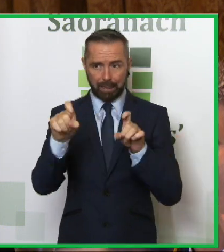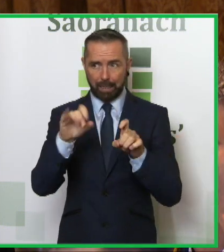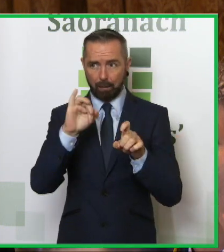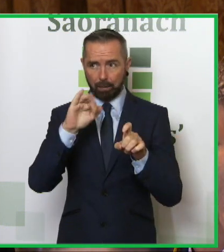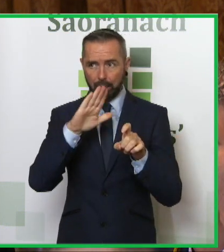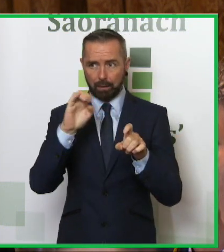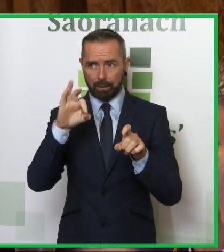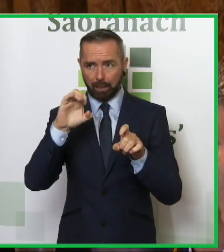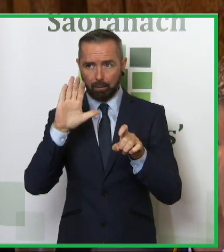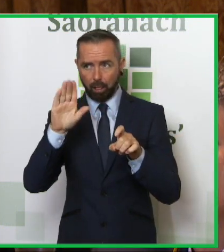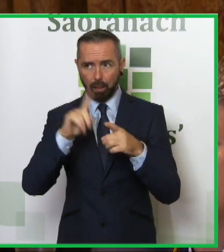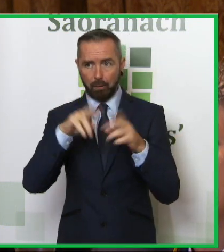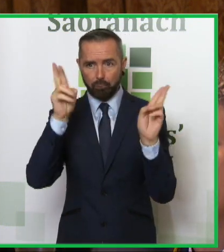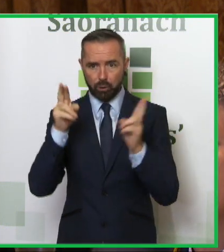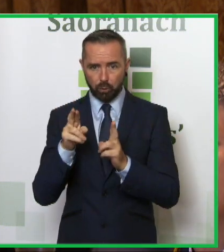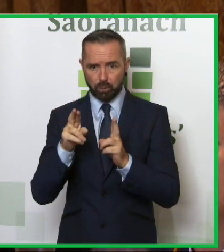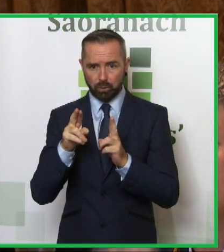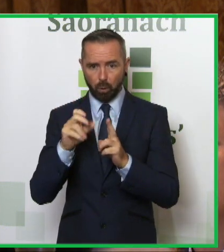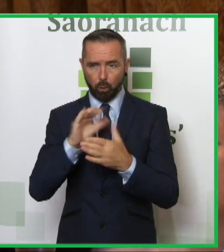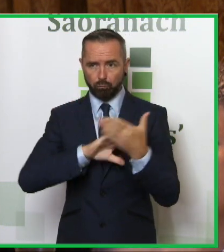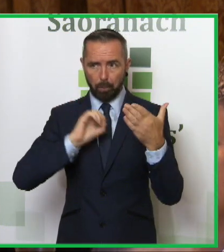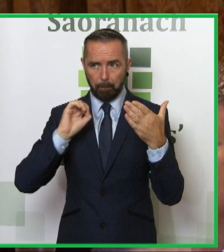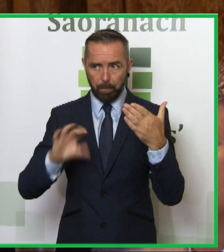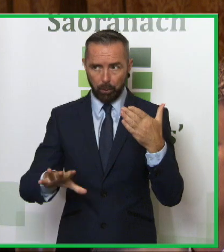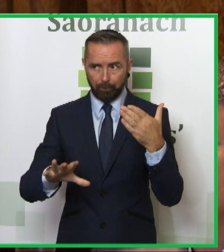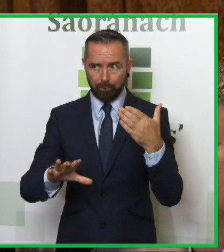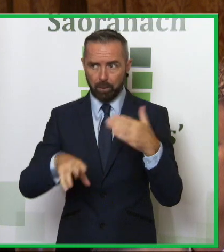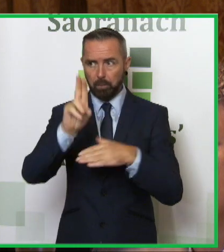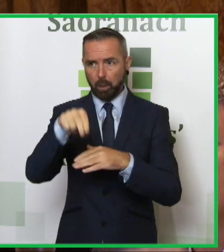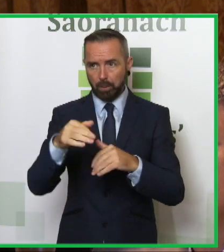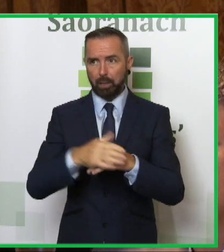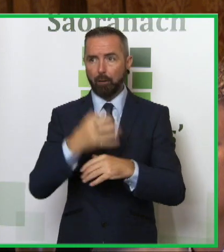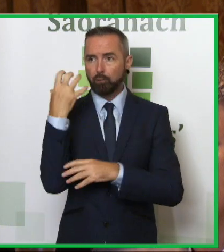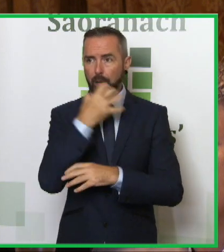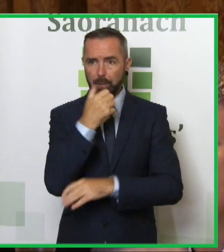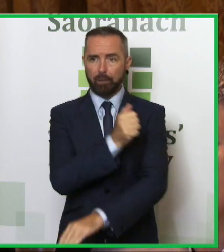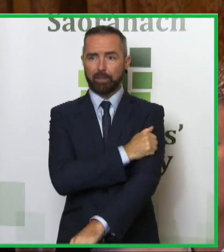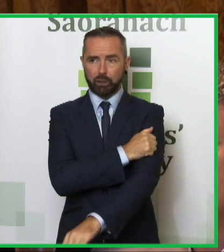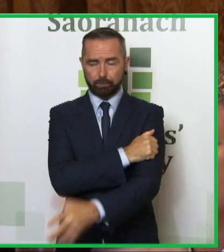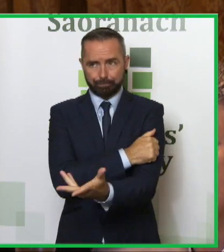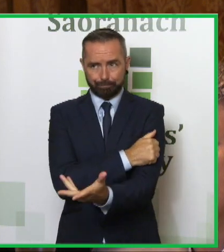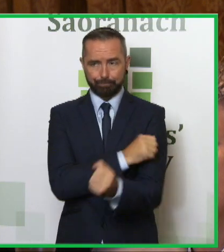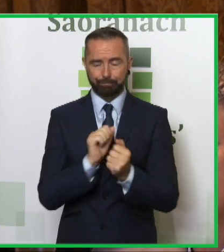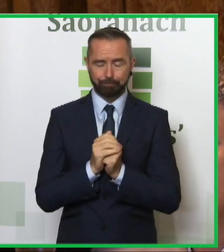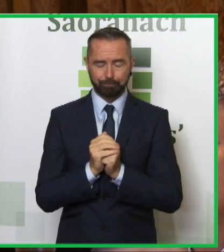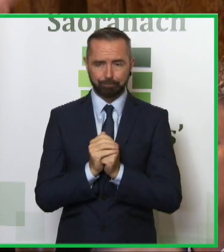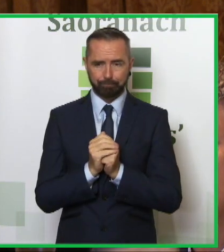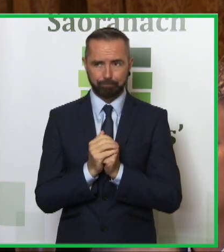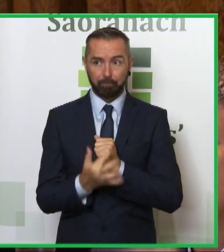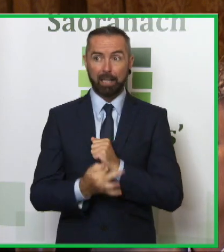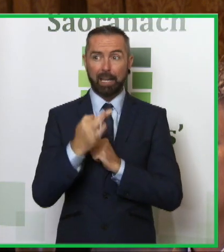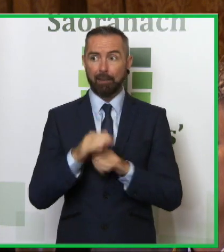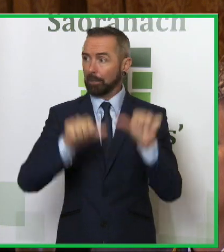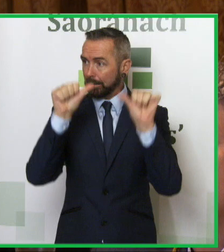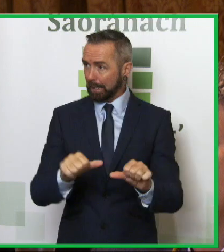would minimise or potentially completely remove the possibility of criminal conviction. So if there's consensus